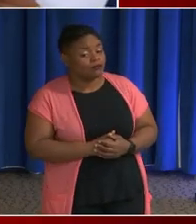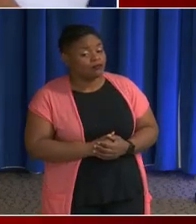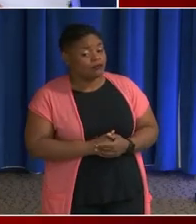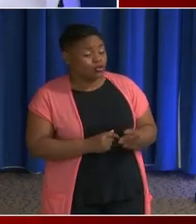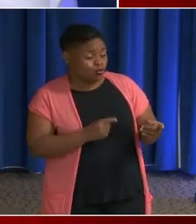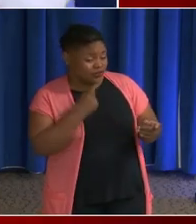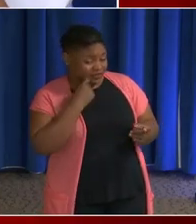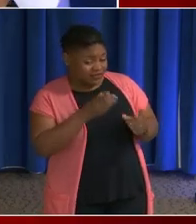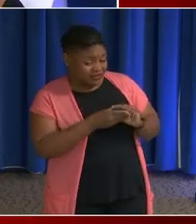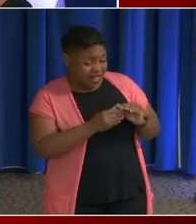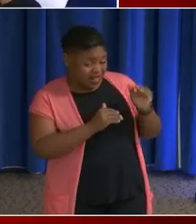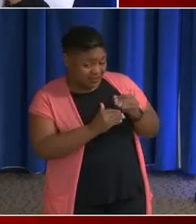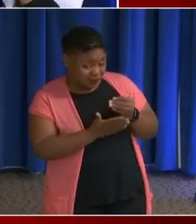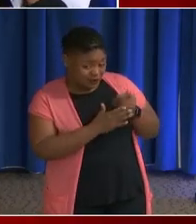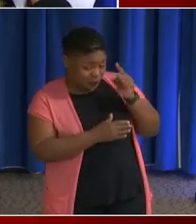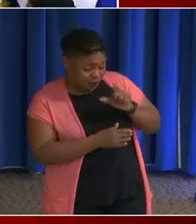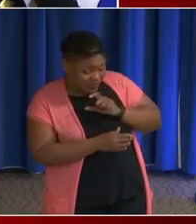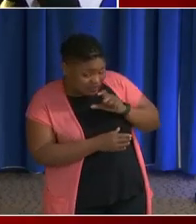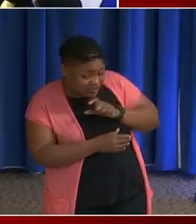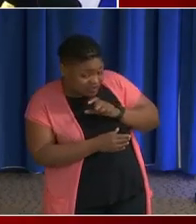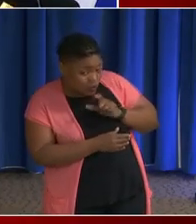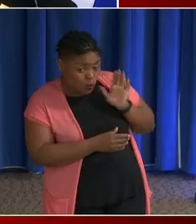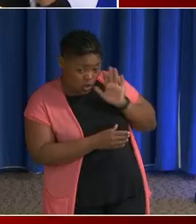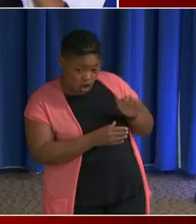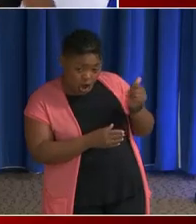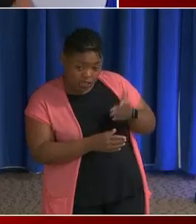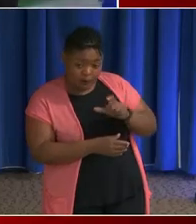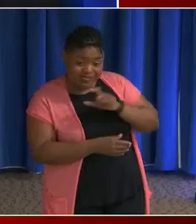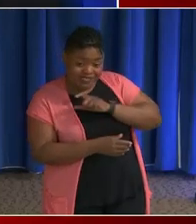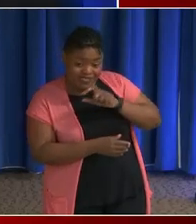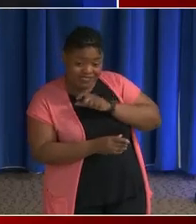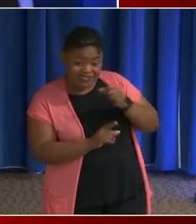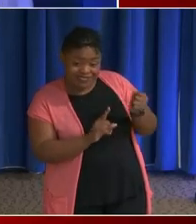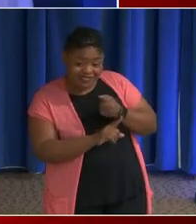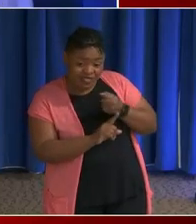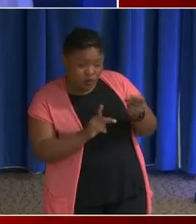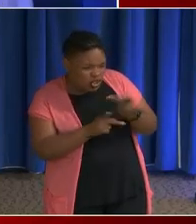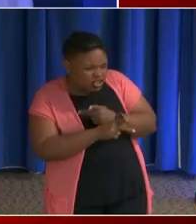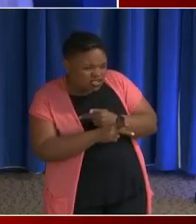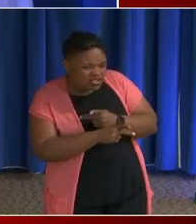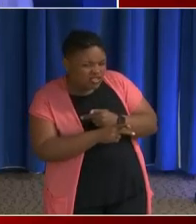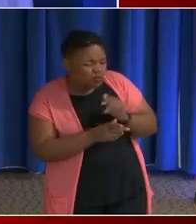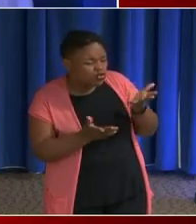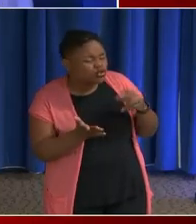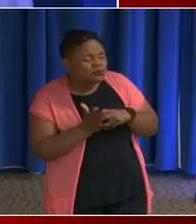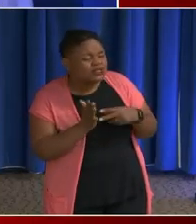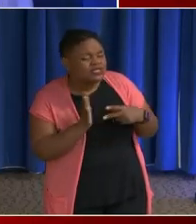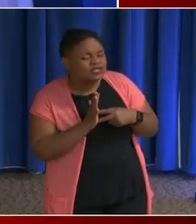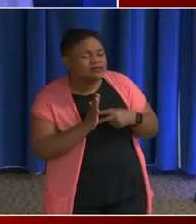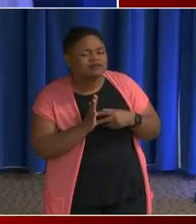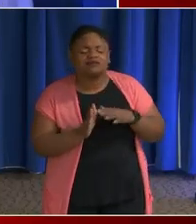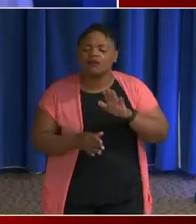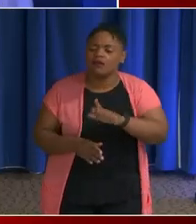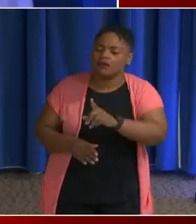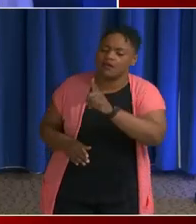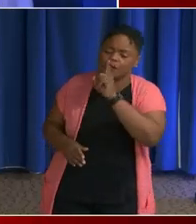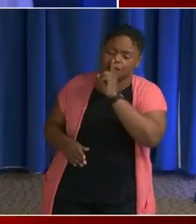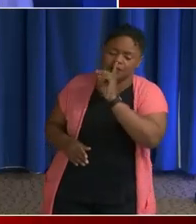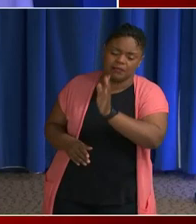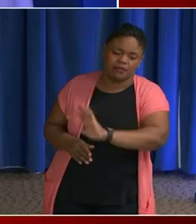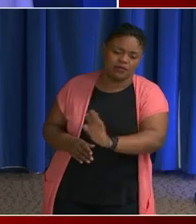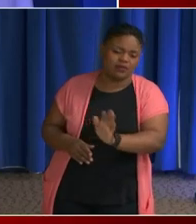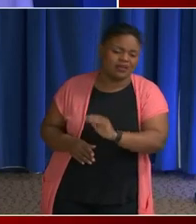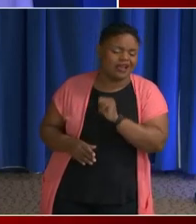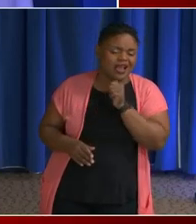police would increase police violence. Could you expand upon that? No, I don't know if I exactly said that. What I would say is